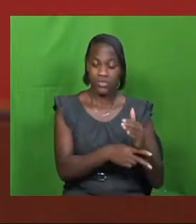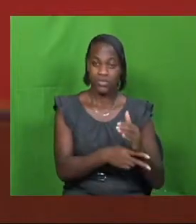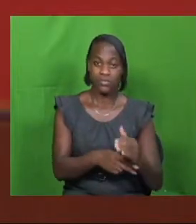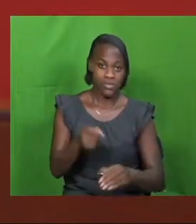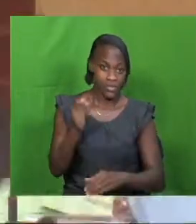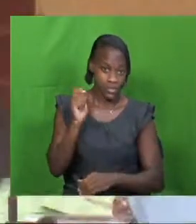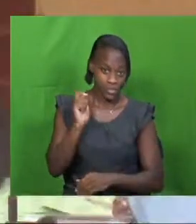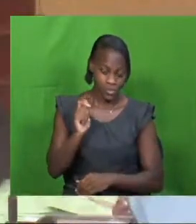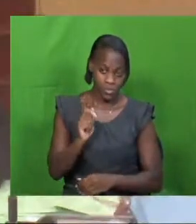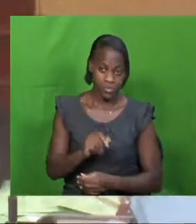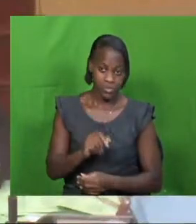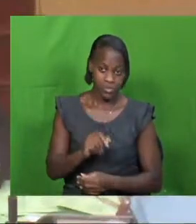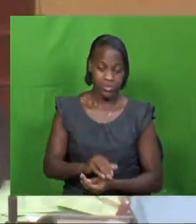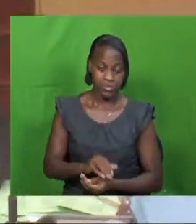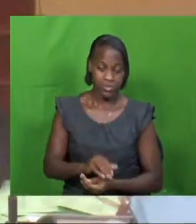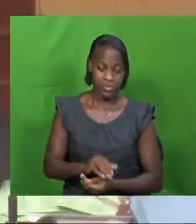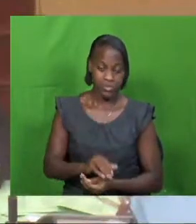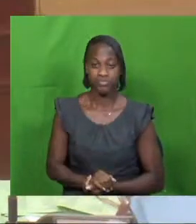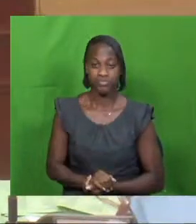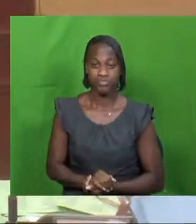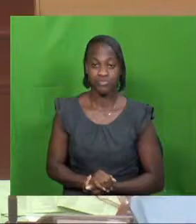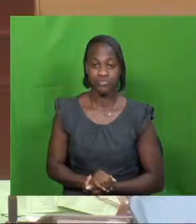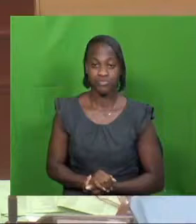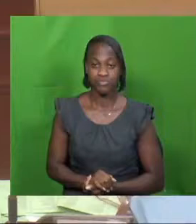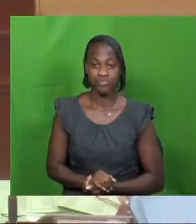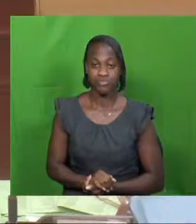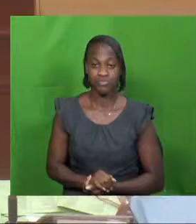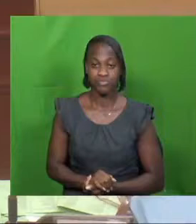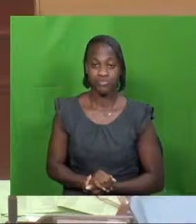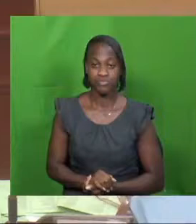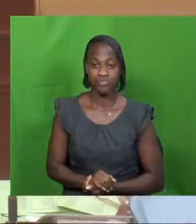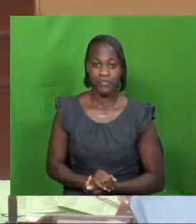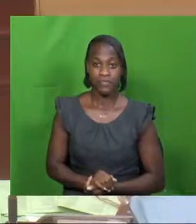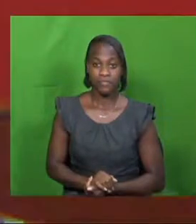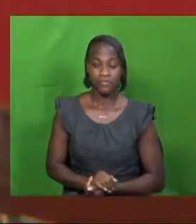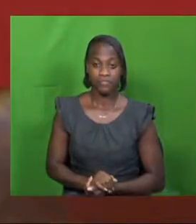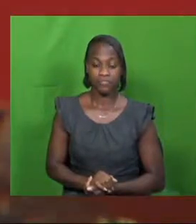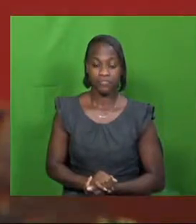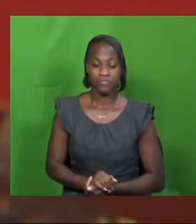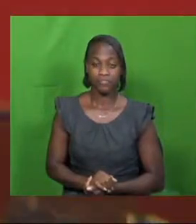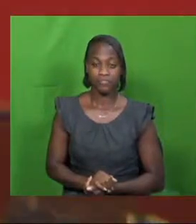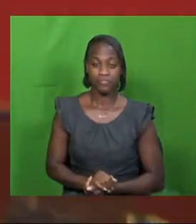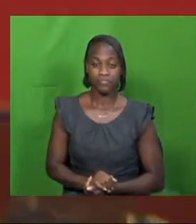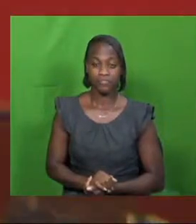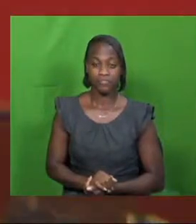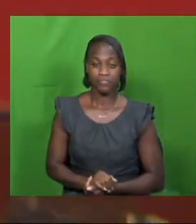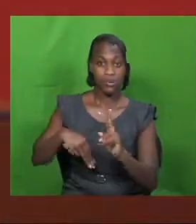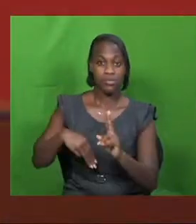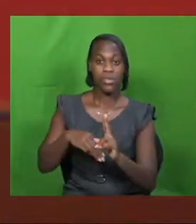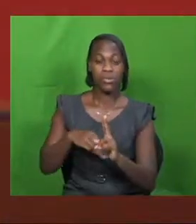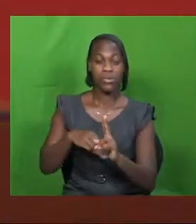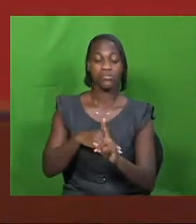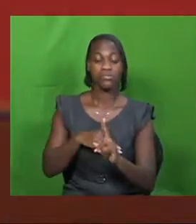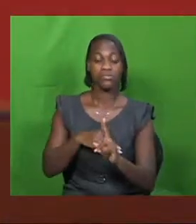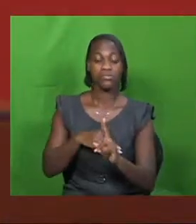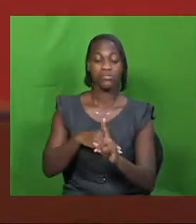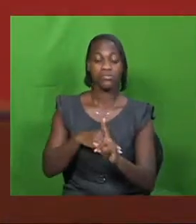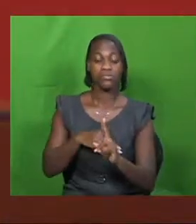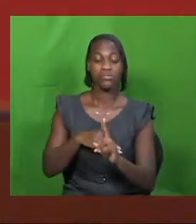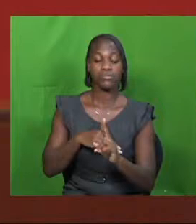Deputy Whip, for drawing our attention. Honorable members, we now move to page